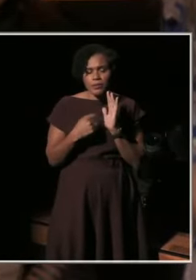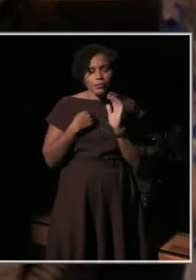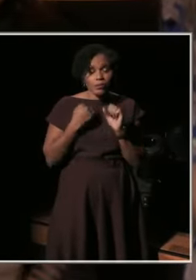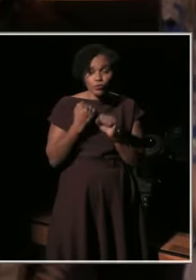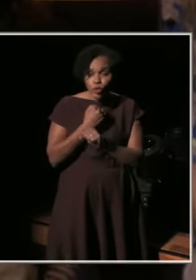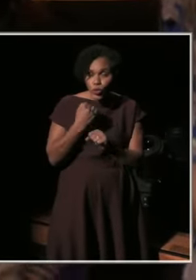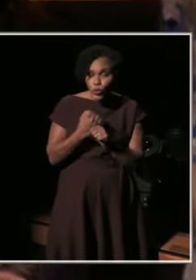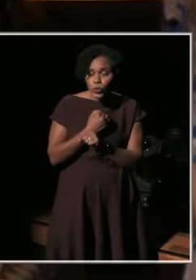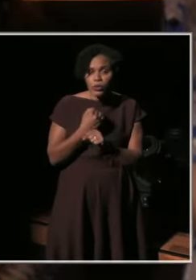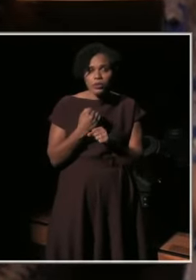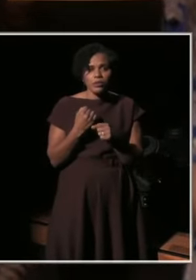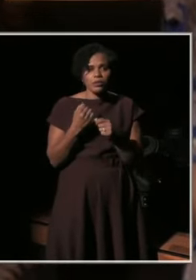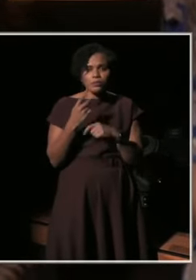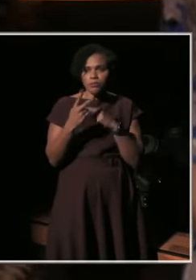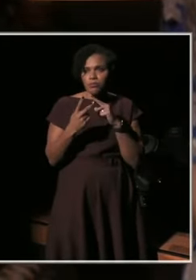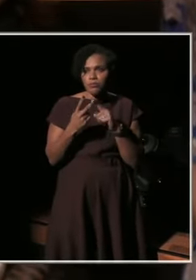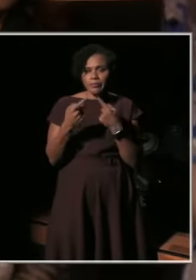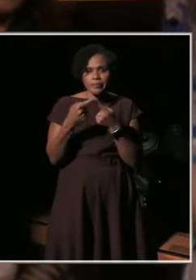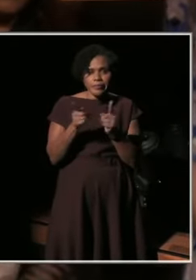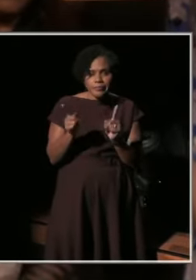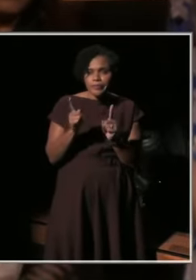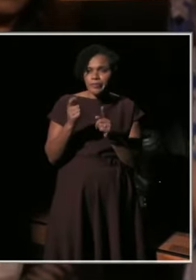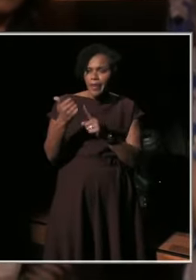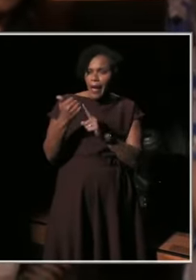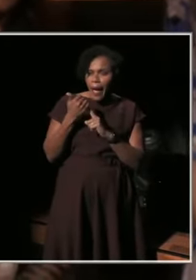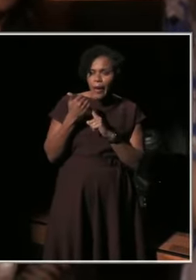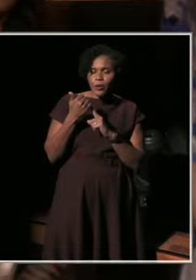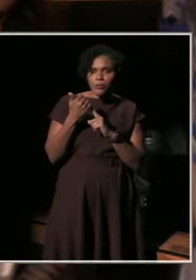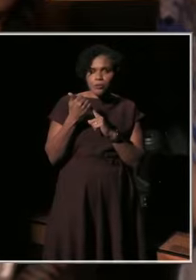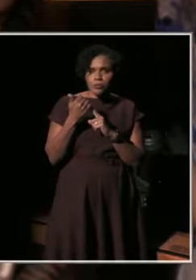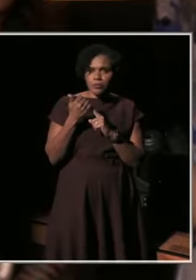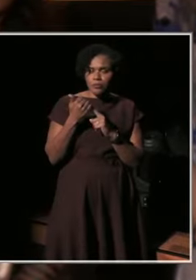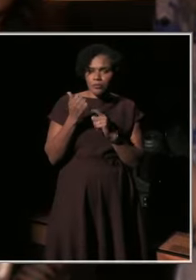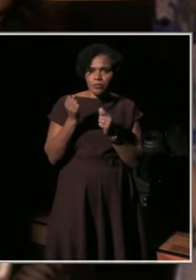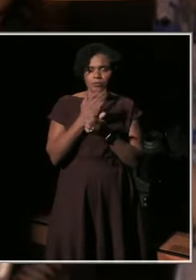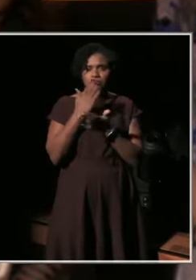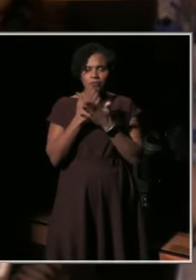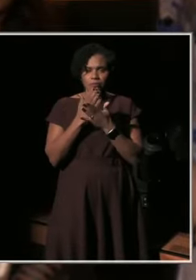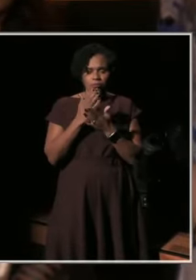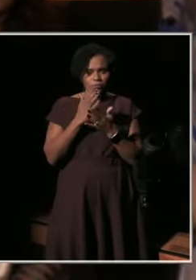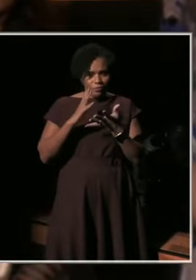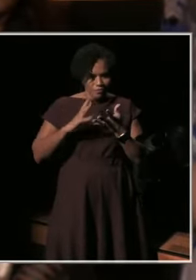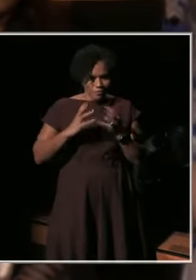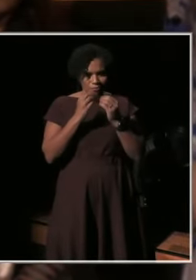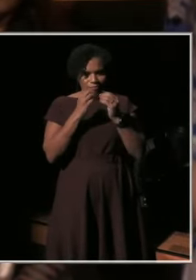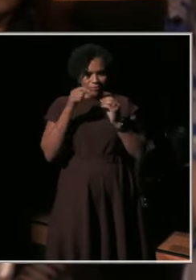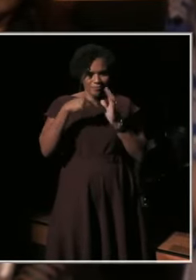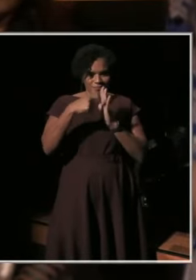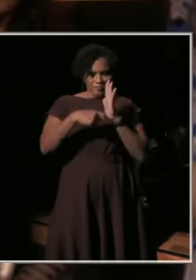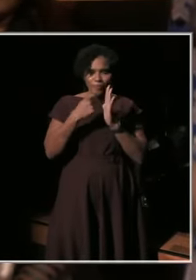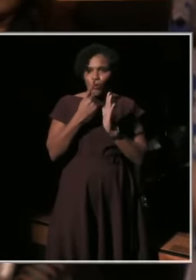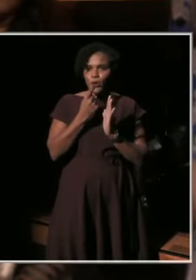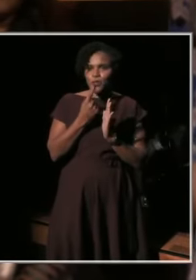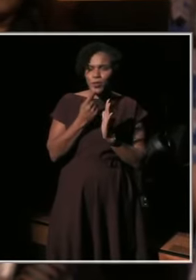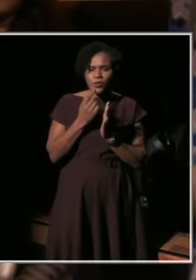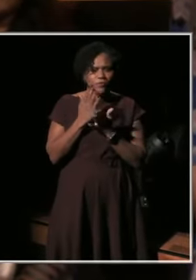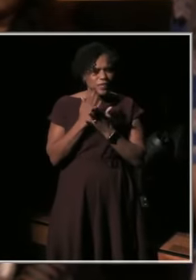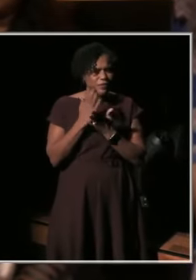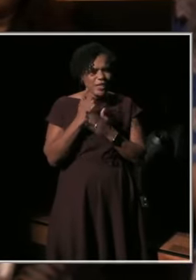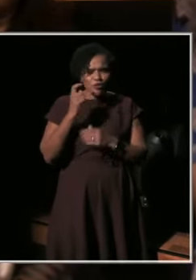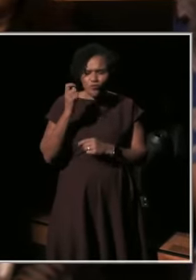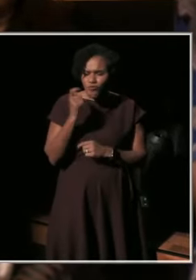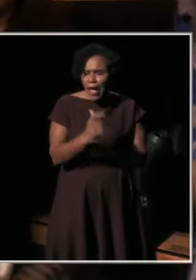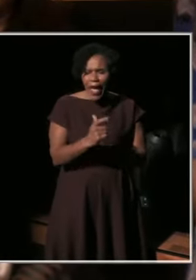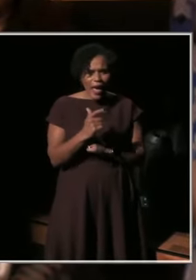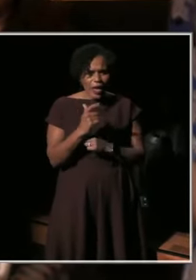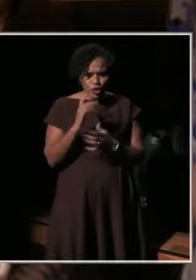and those that made the film possible. It's a really rare opportunity, actually, I think, in documentary to make